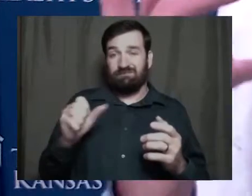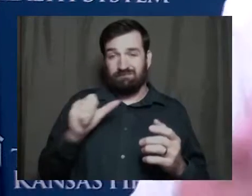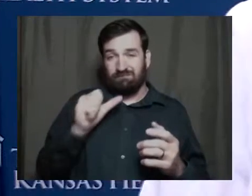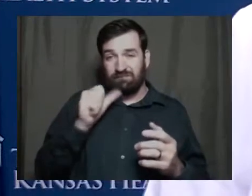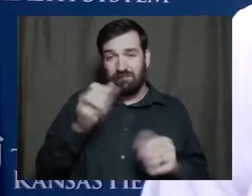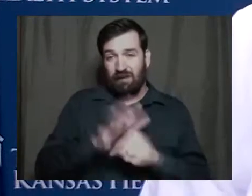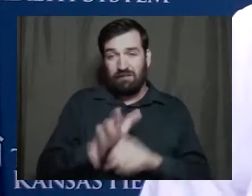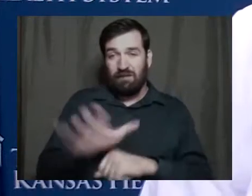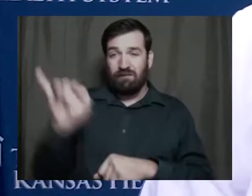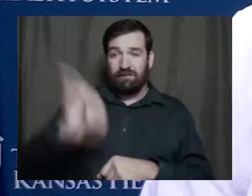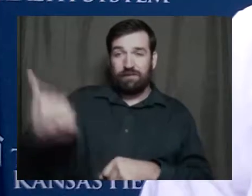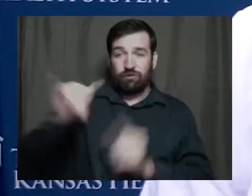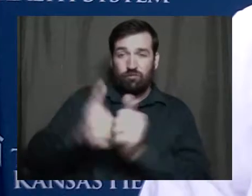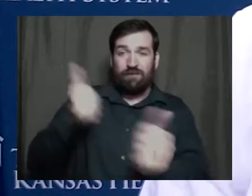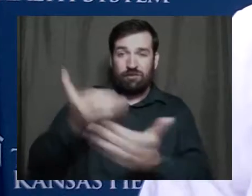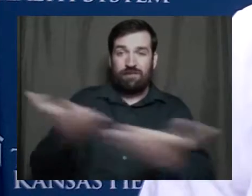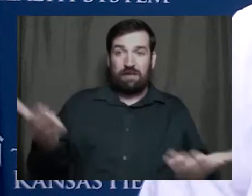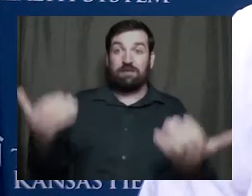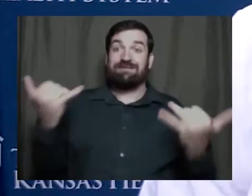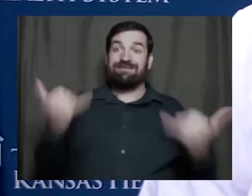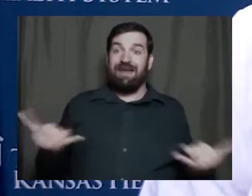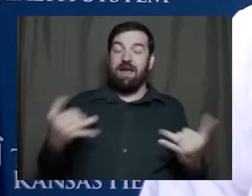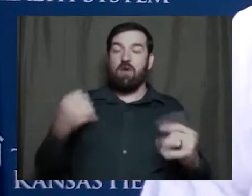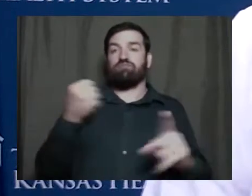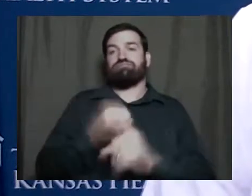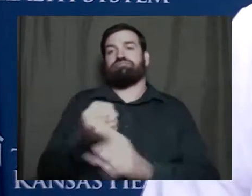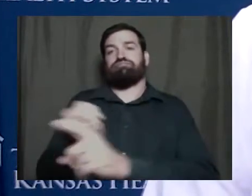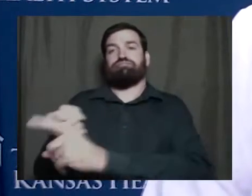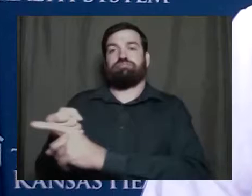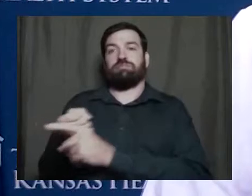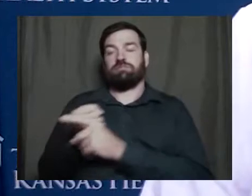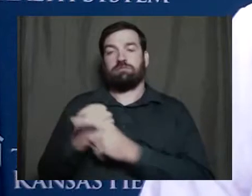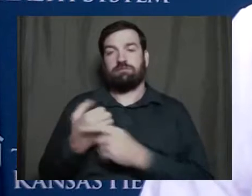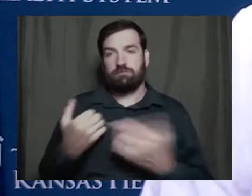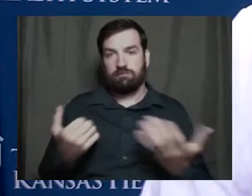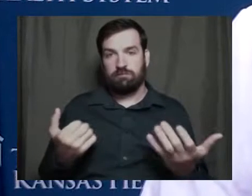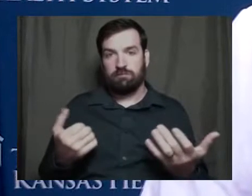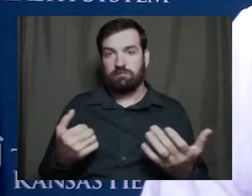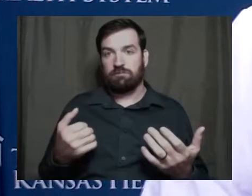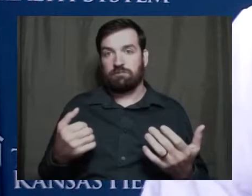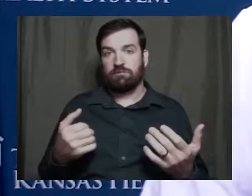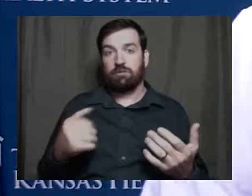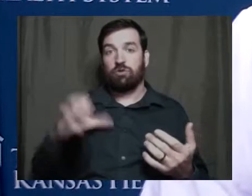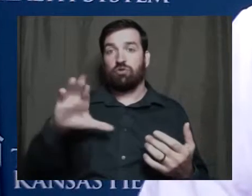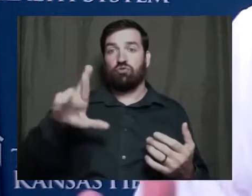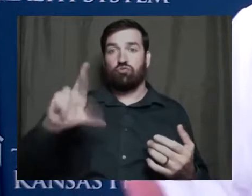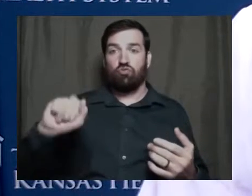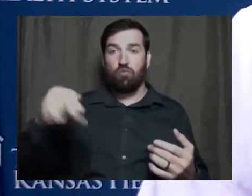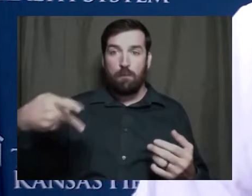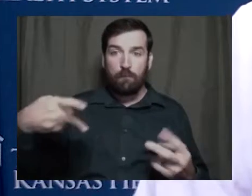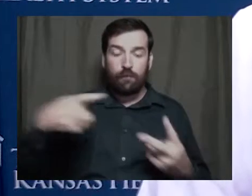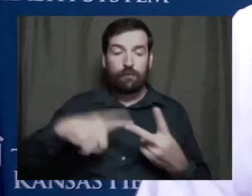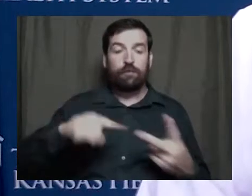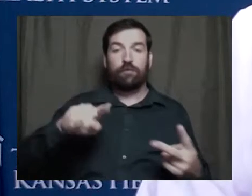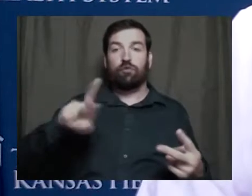of making its rounds at this point in time. We saw a significant amount of croup as well as rhino and enterovirus just about a